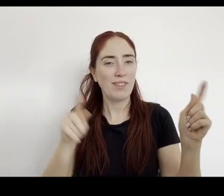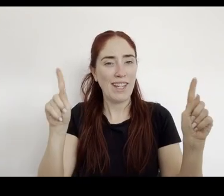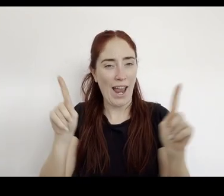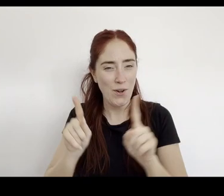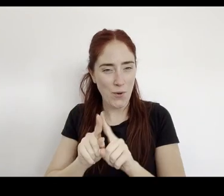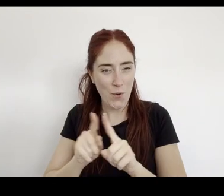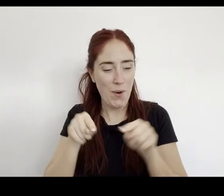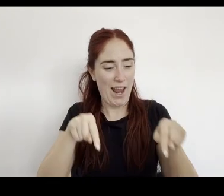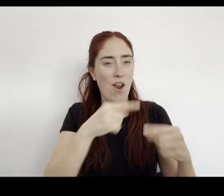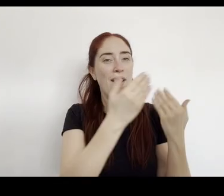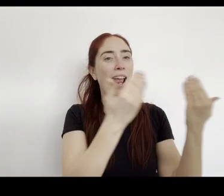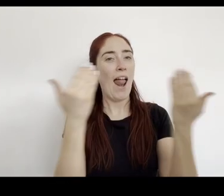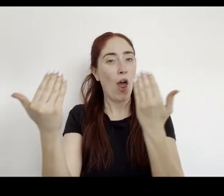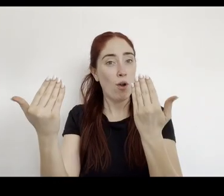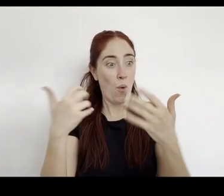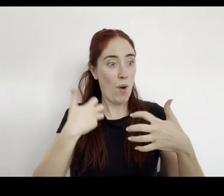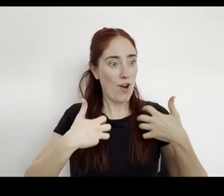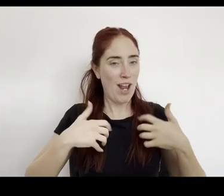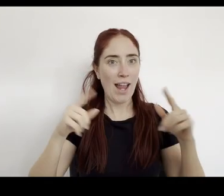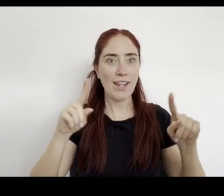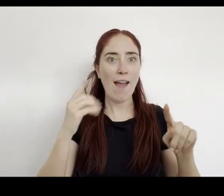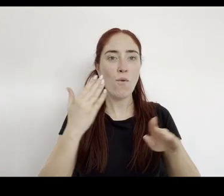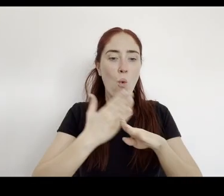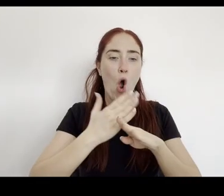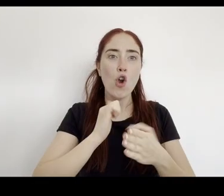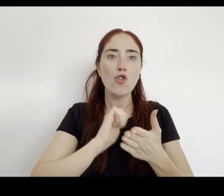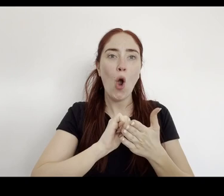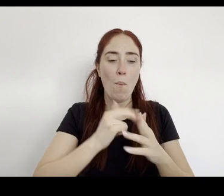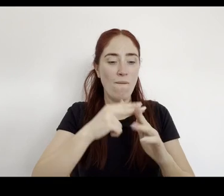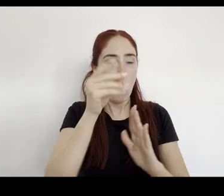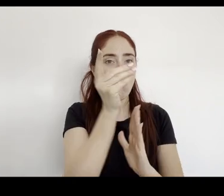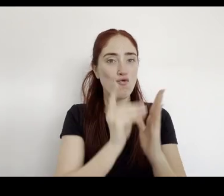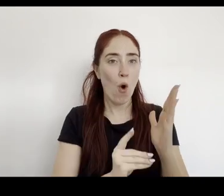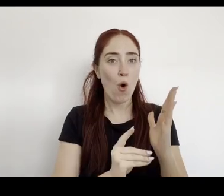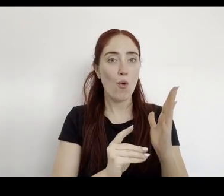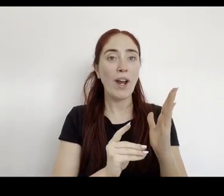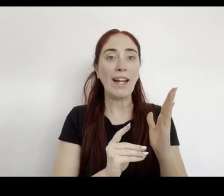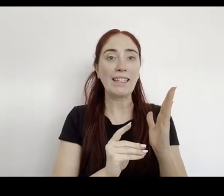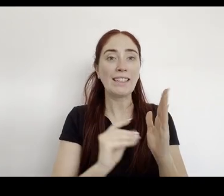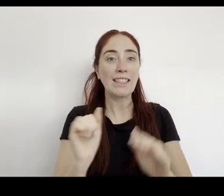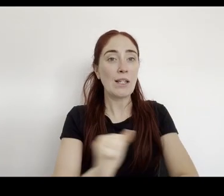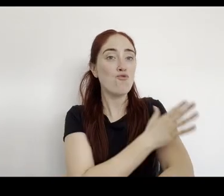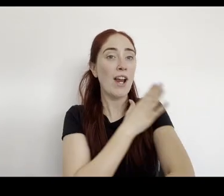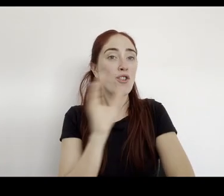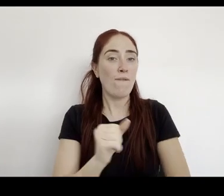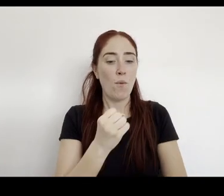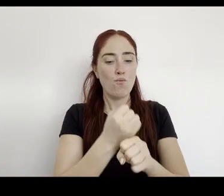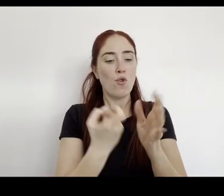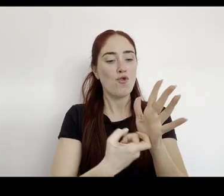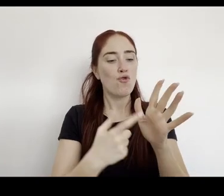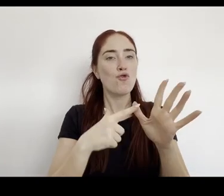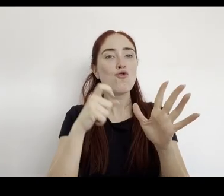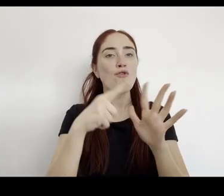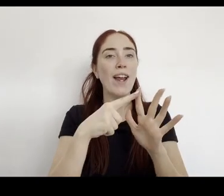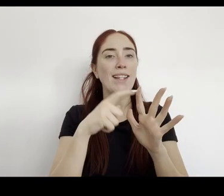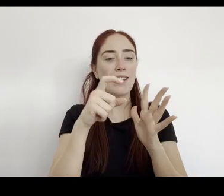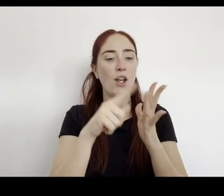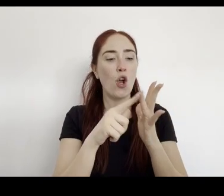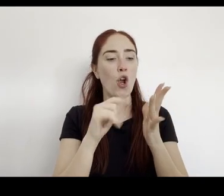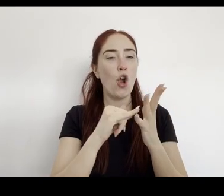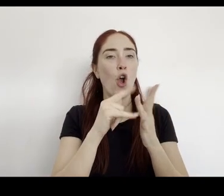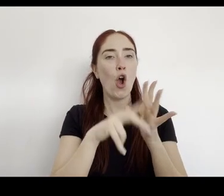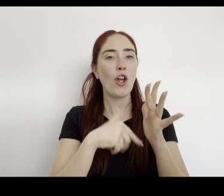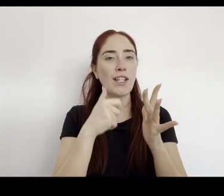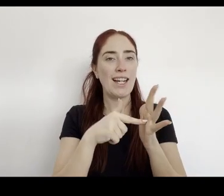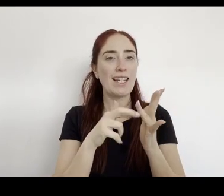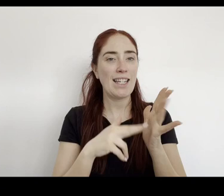well. We're excited to be joining you today for a drawing workshop inspired by Grace Cossington Smith's amazing sketchbooks and drawings, and how